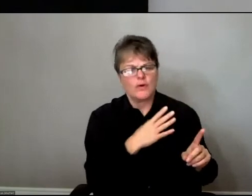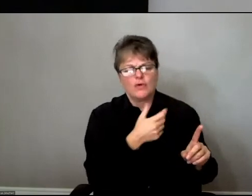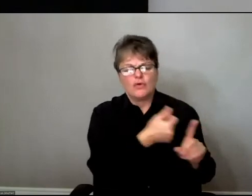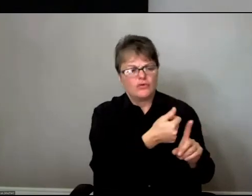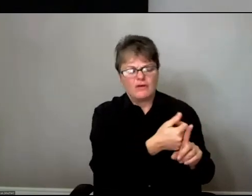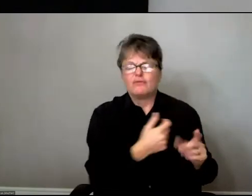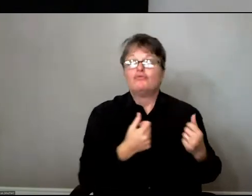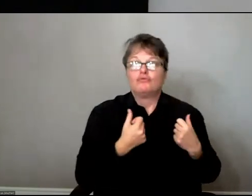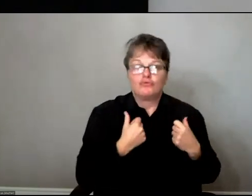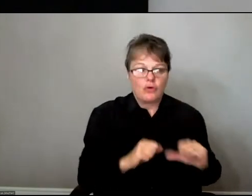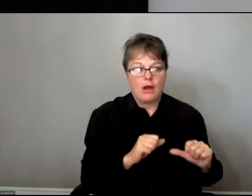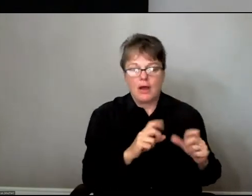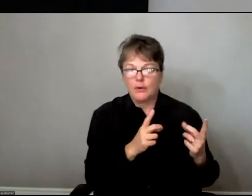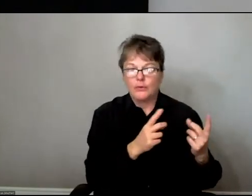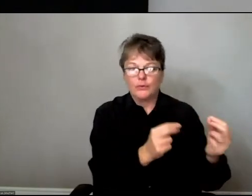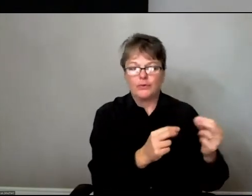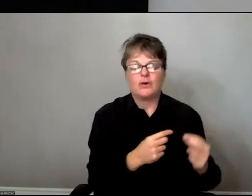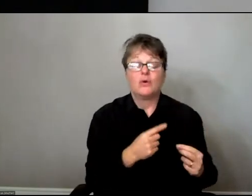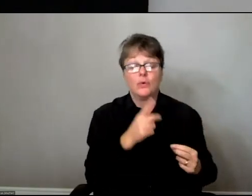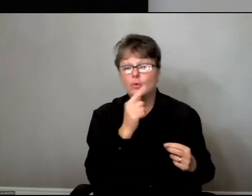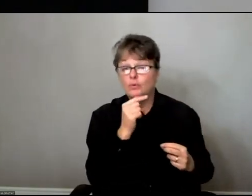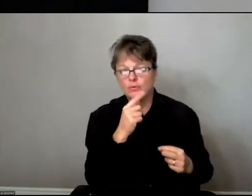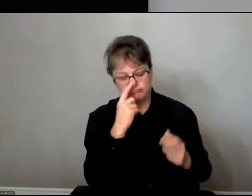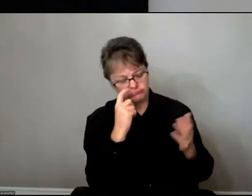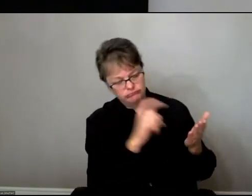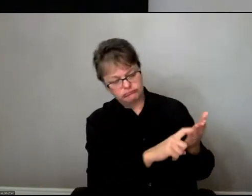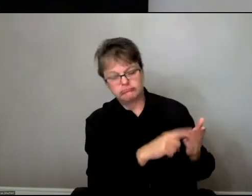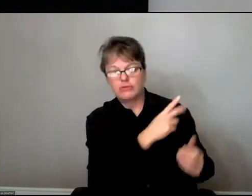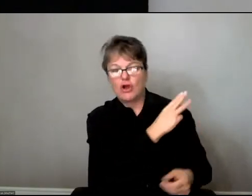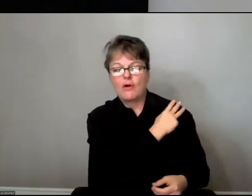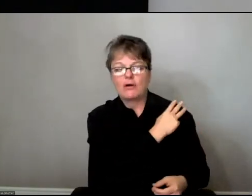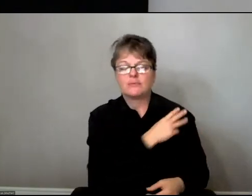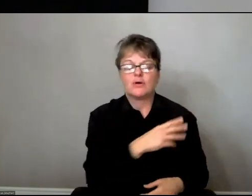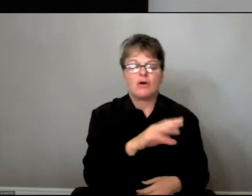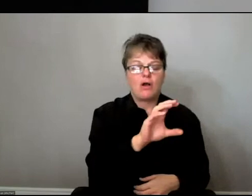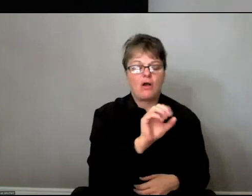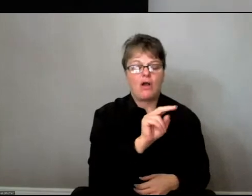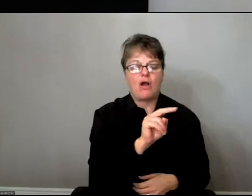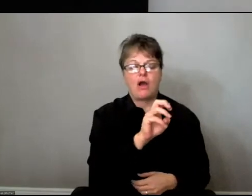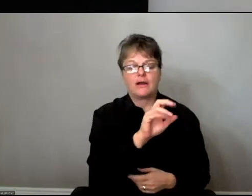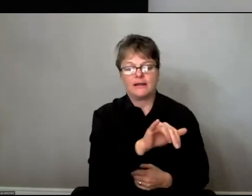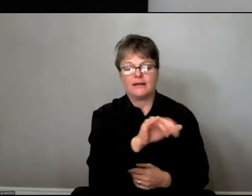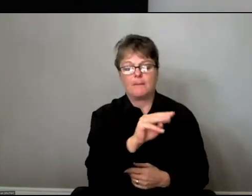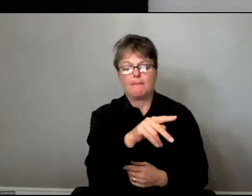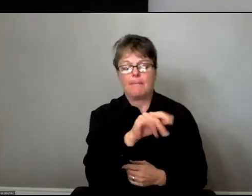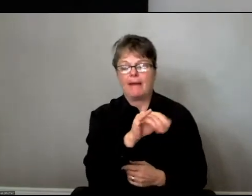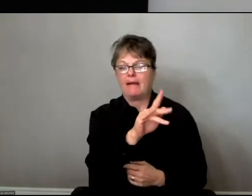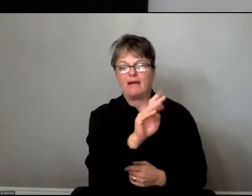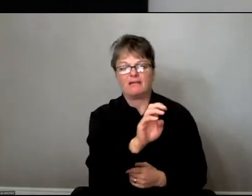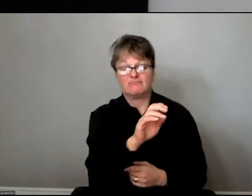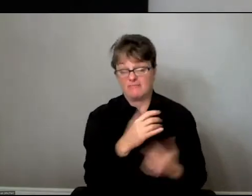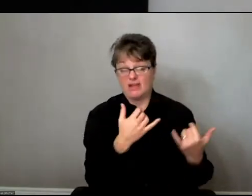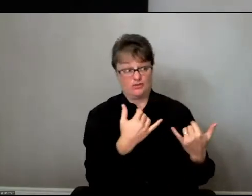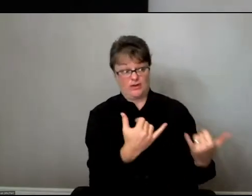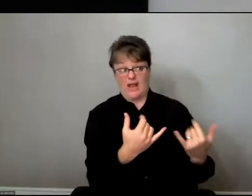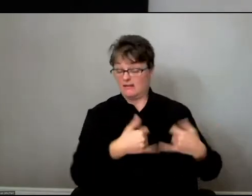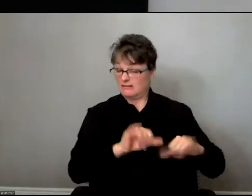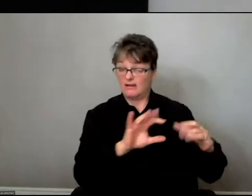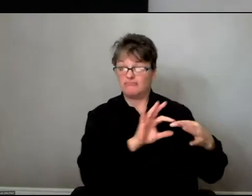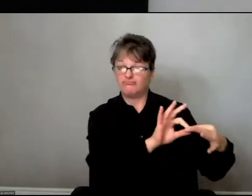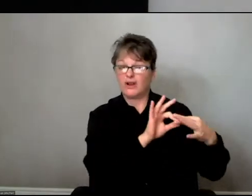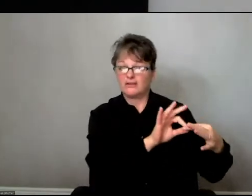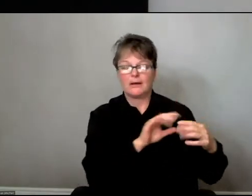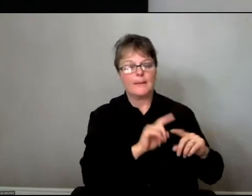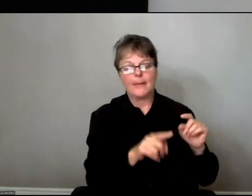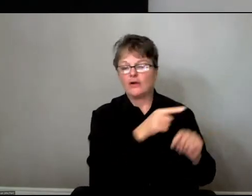law, was Inspector Connie Pike, a friend to this day. But her resources were limited and her hands